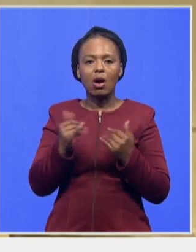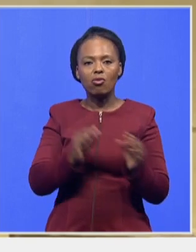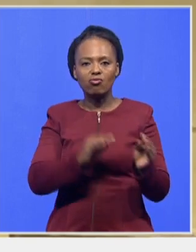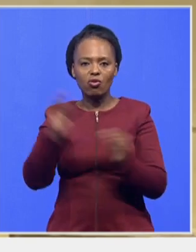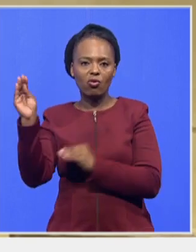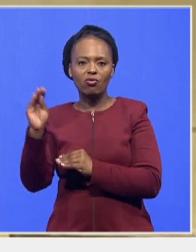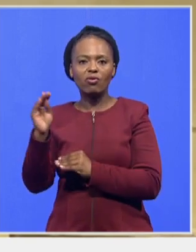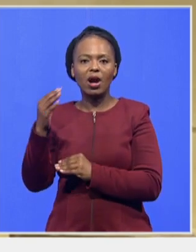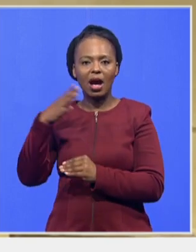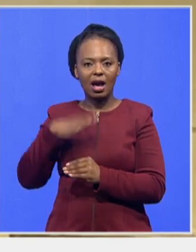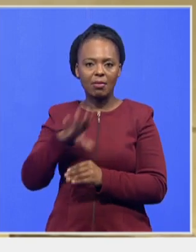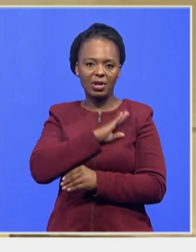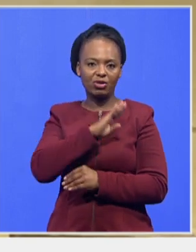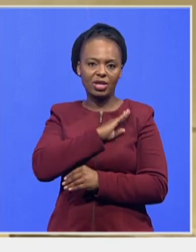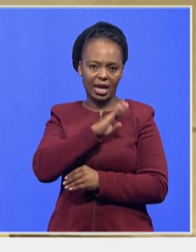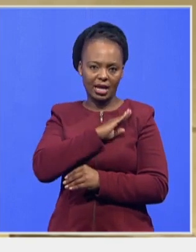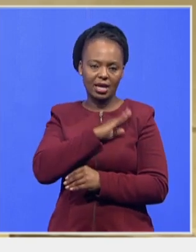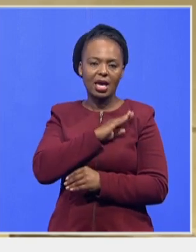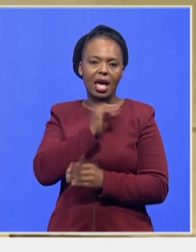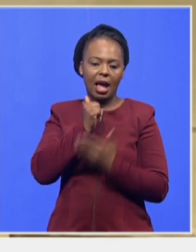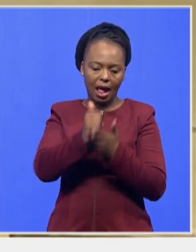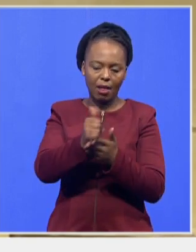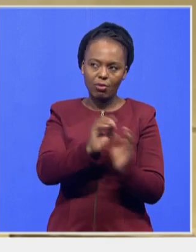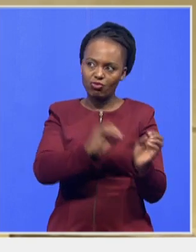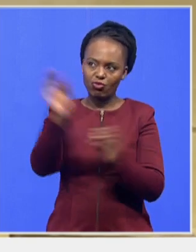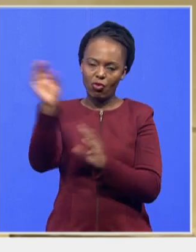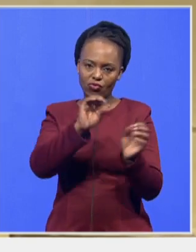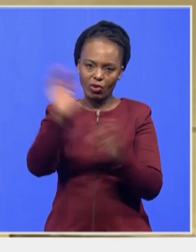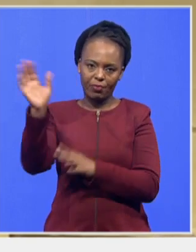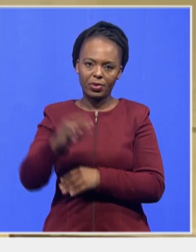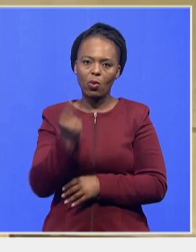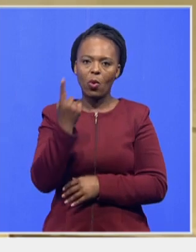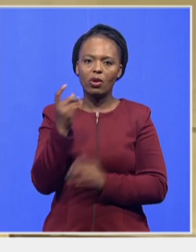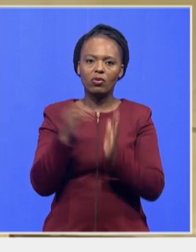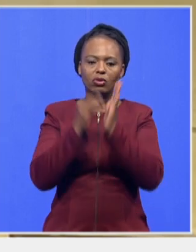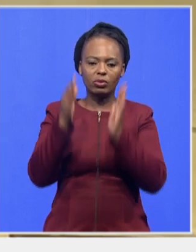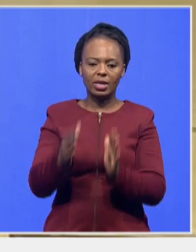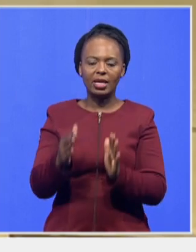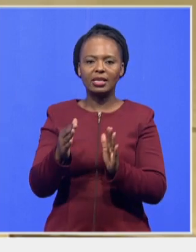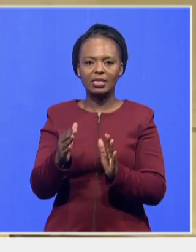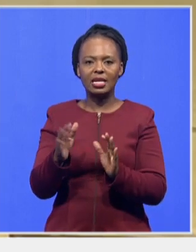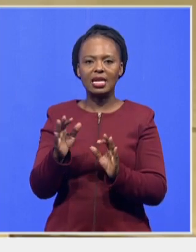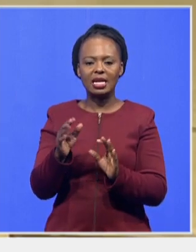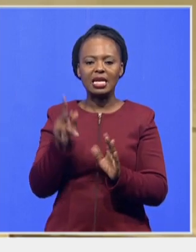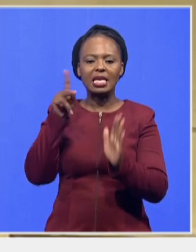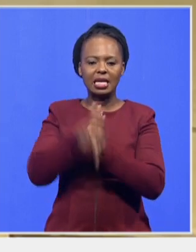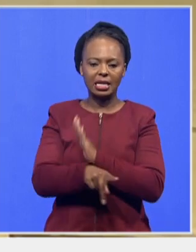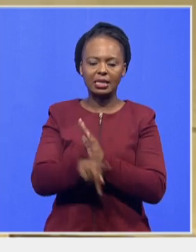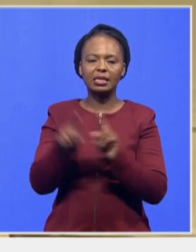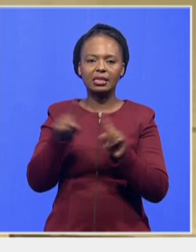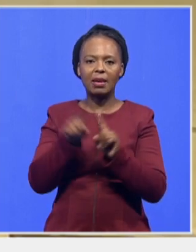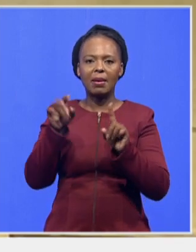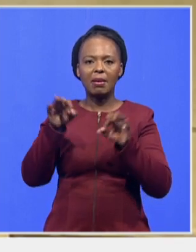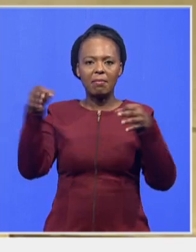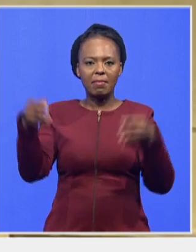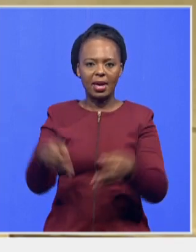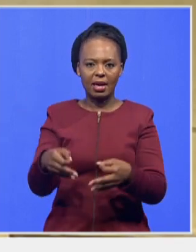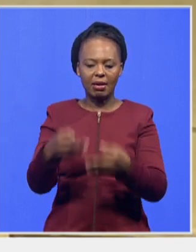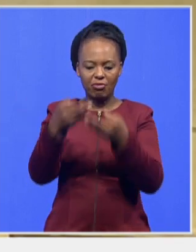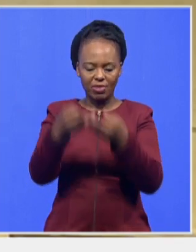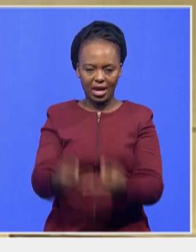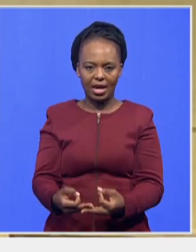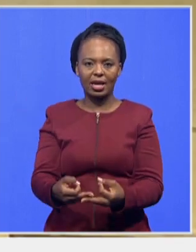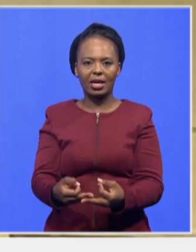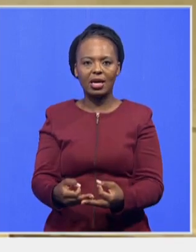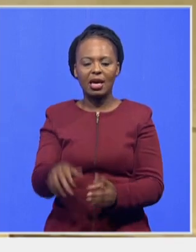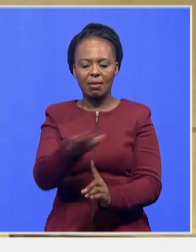ago, and one of the students were killed and was killed and buried in the university itself. So it's